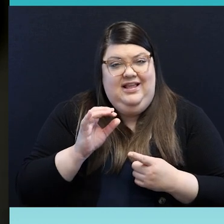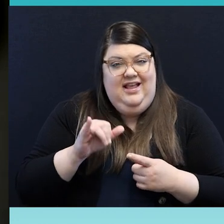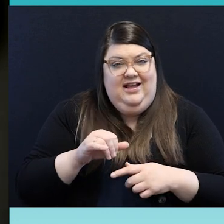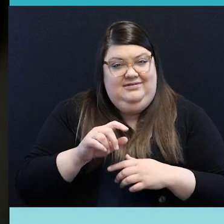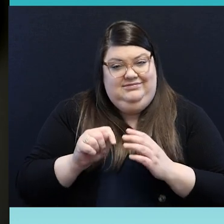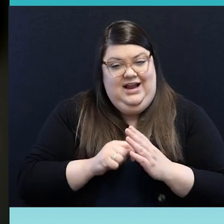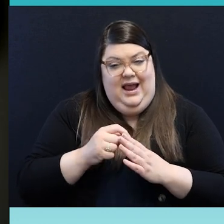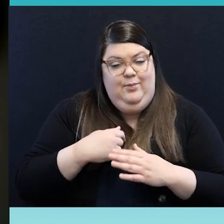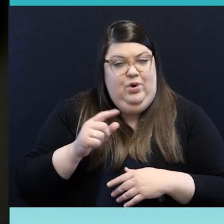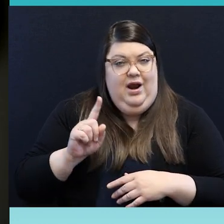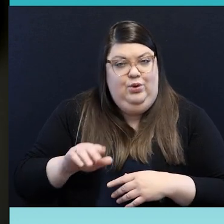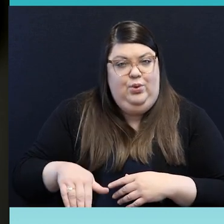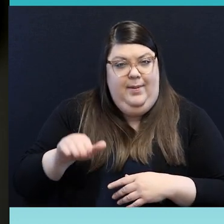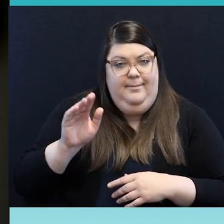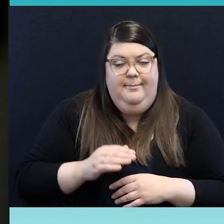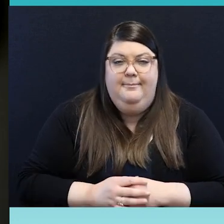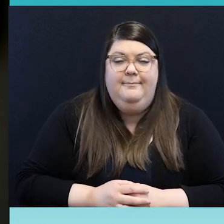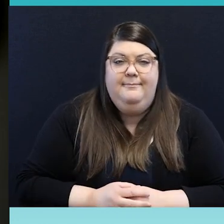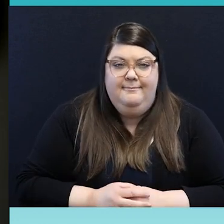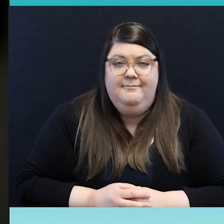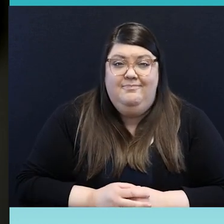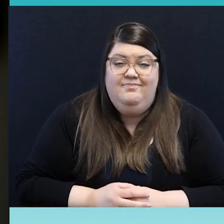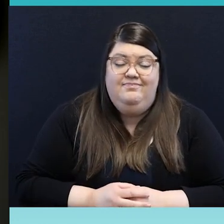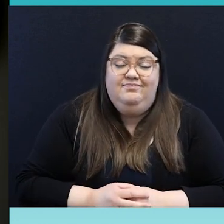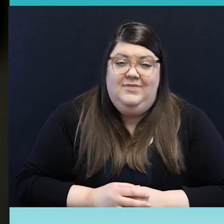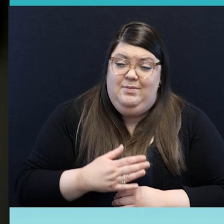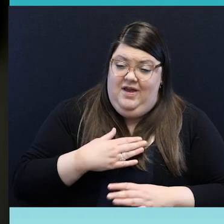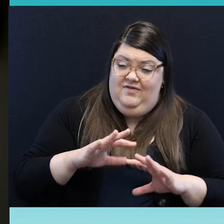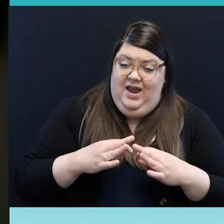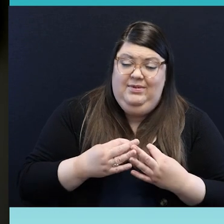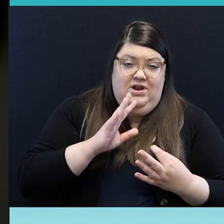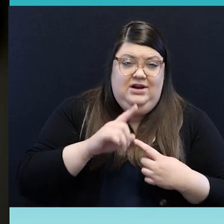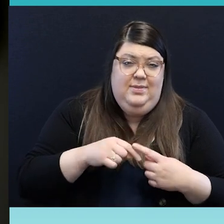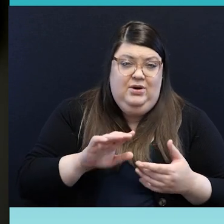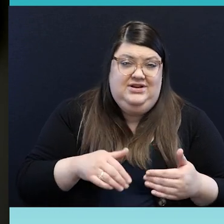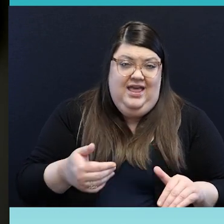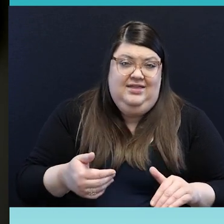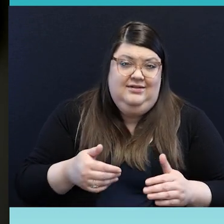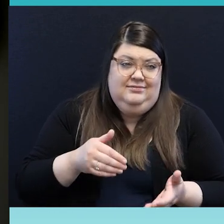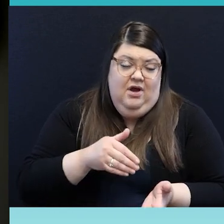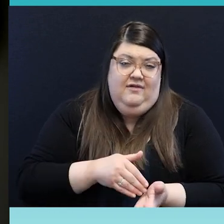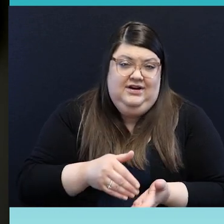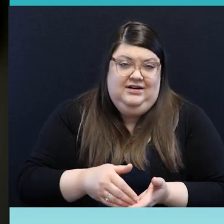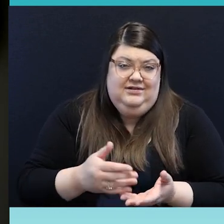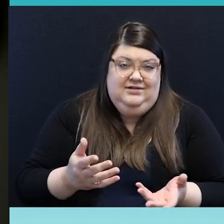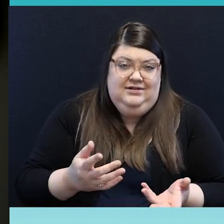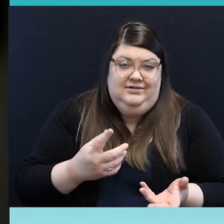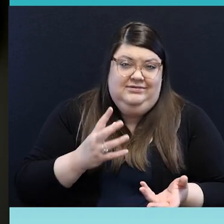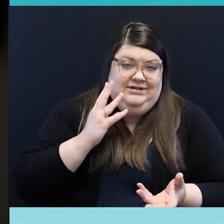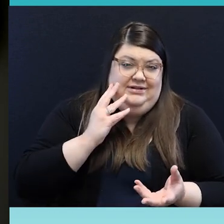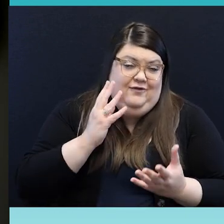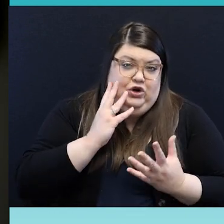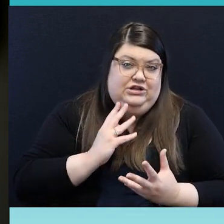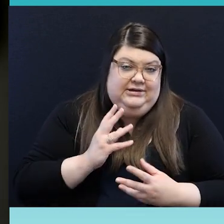up. And death was something we talked about regularly, unfortunately, experiencing death of family